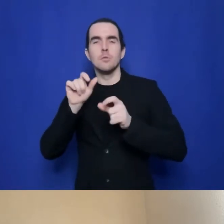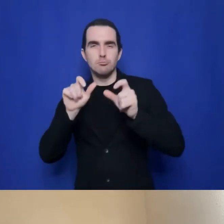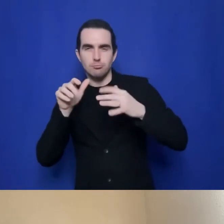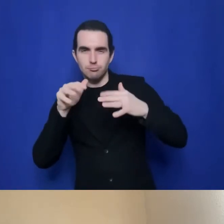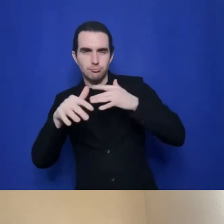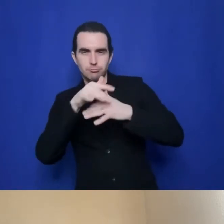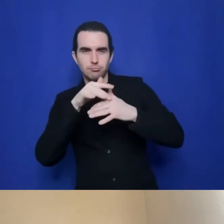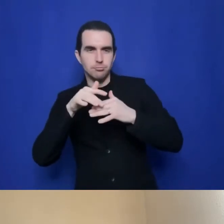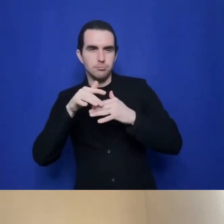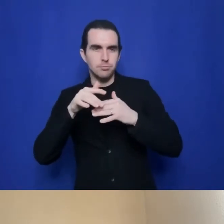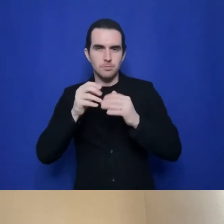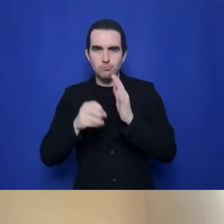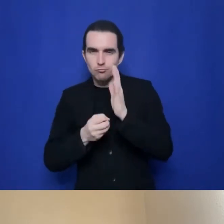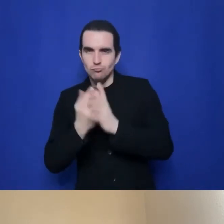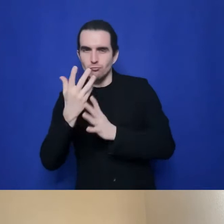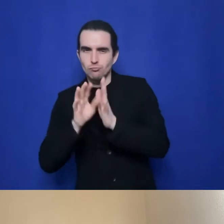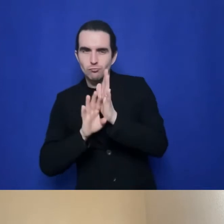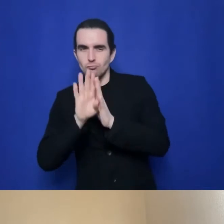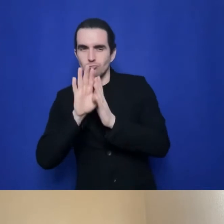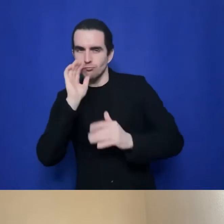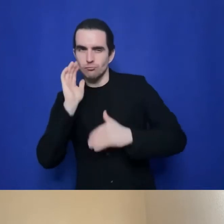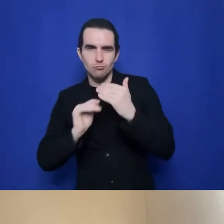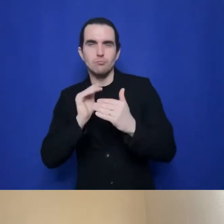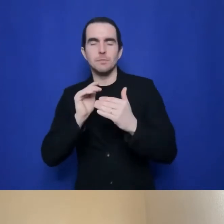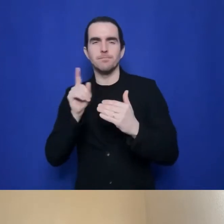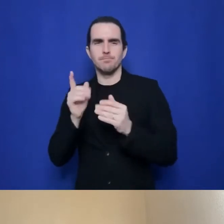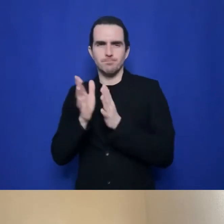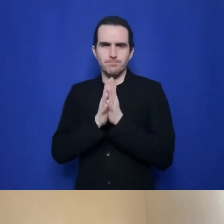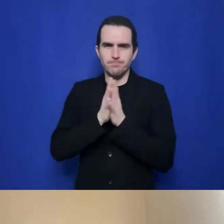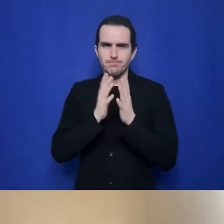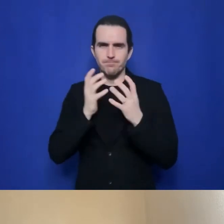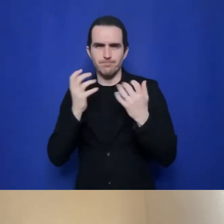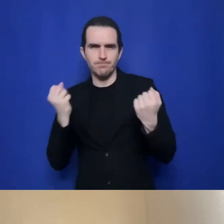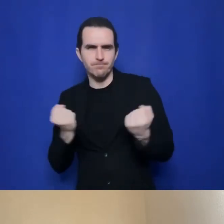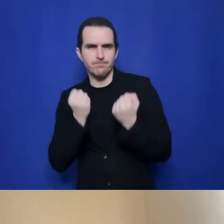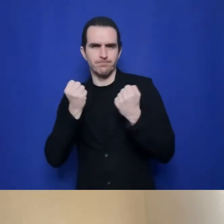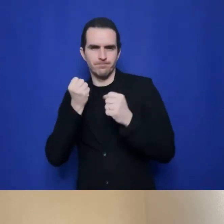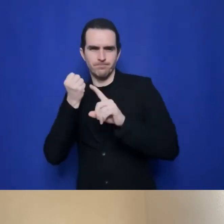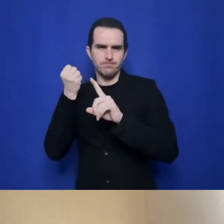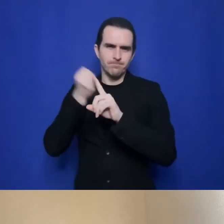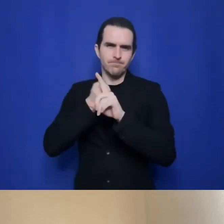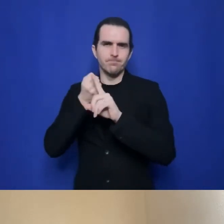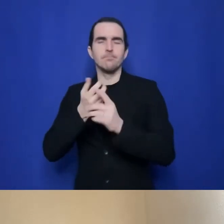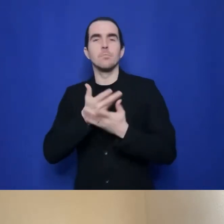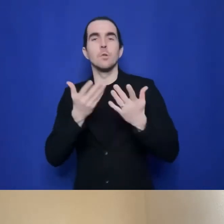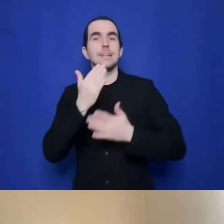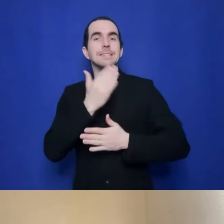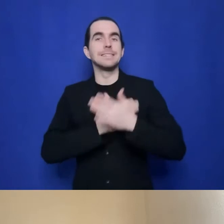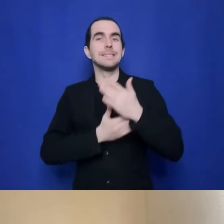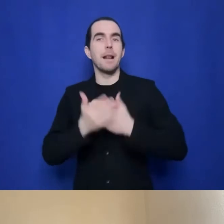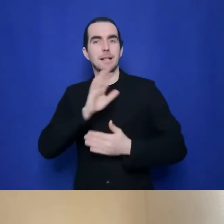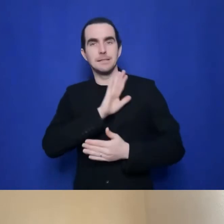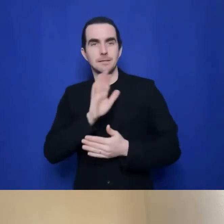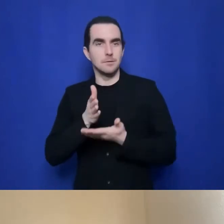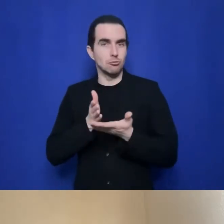communities, active transportation, and environmental justice. In her work,